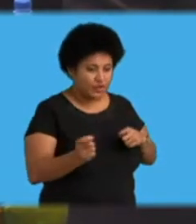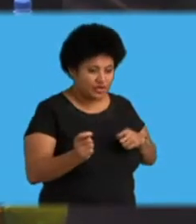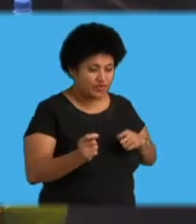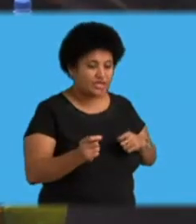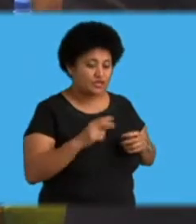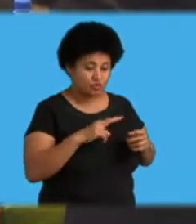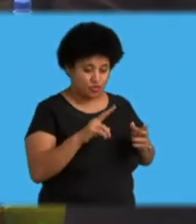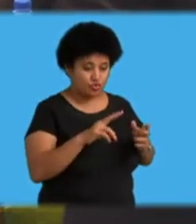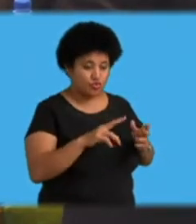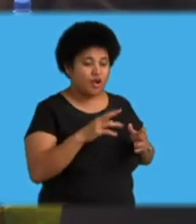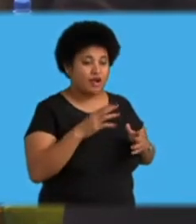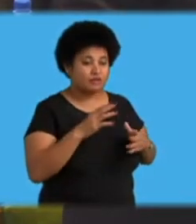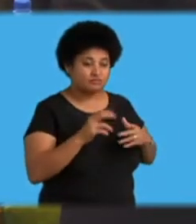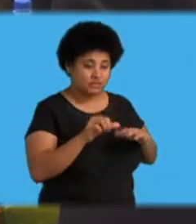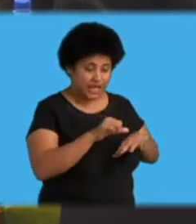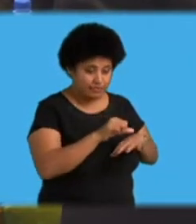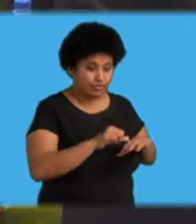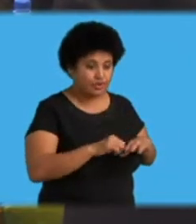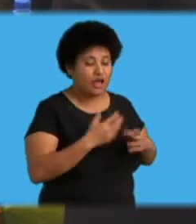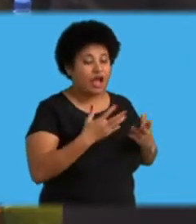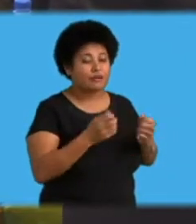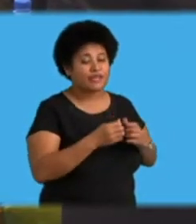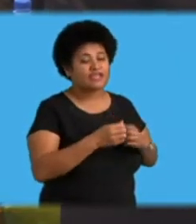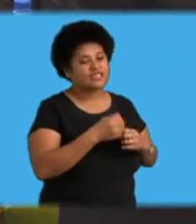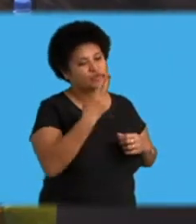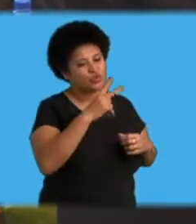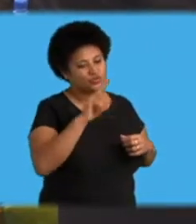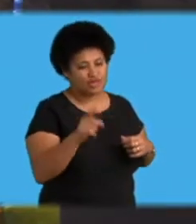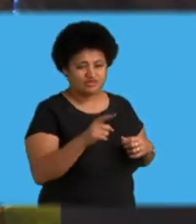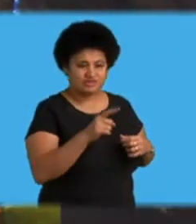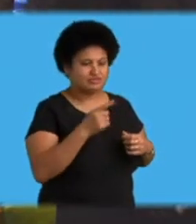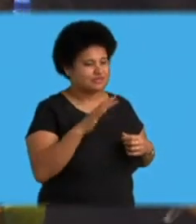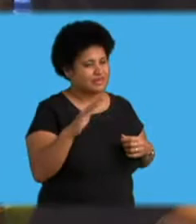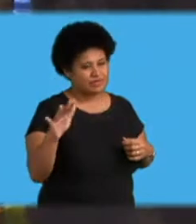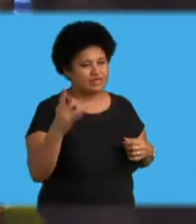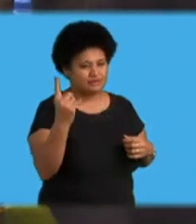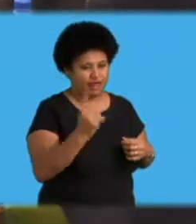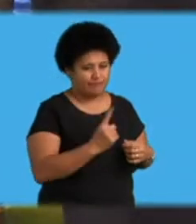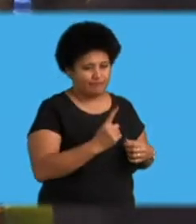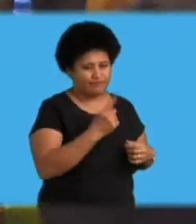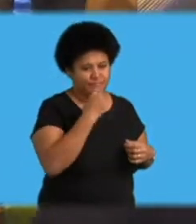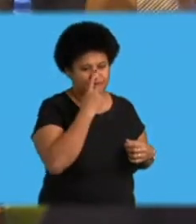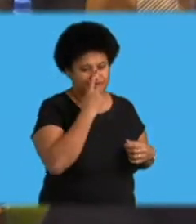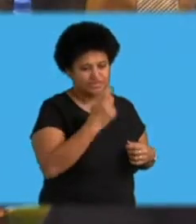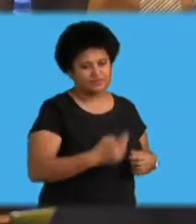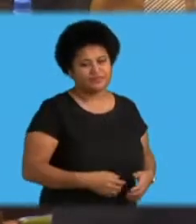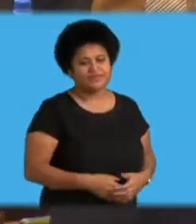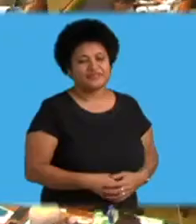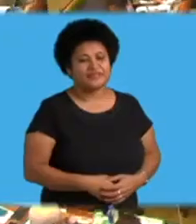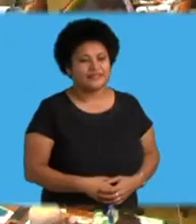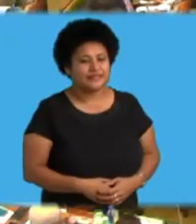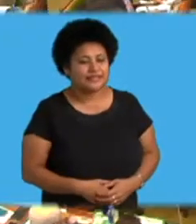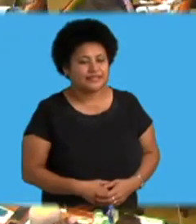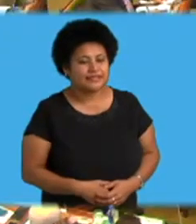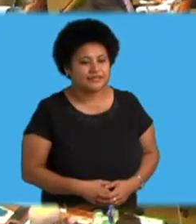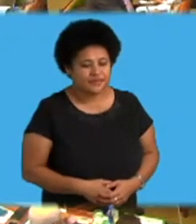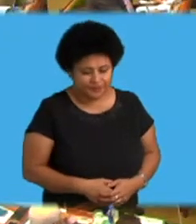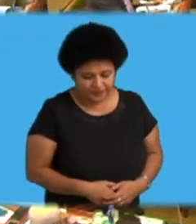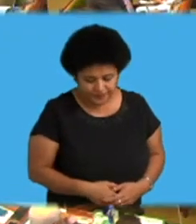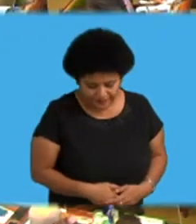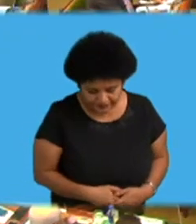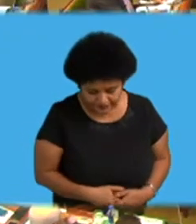2,860 visitors coming to the museum, Madam Speaker. Thank you. Thank you. Honourable